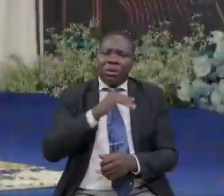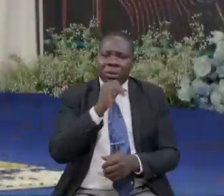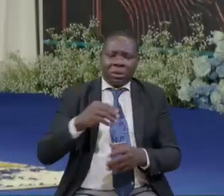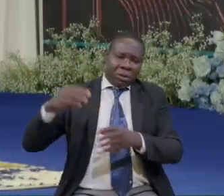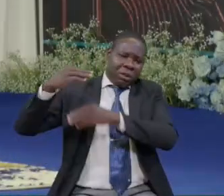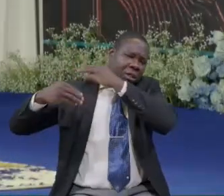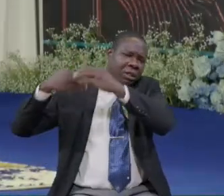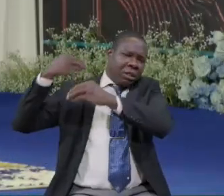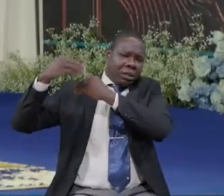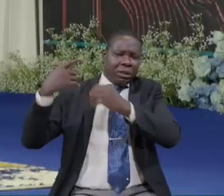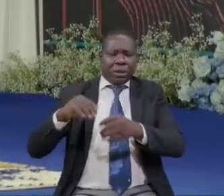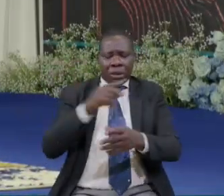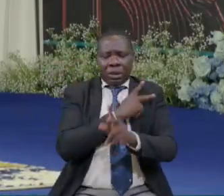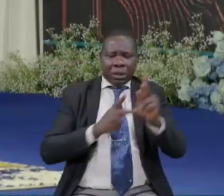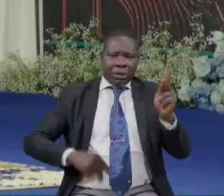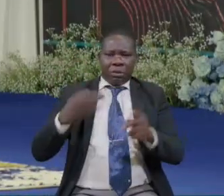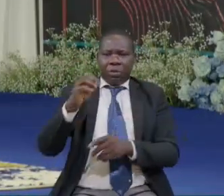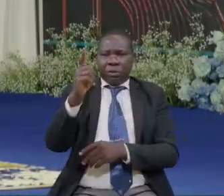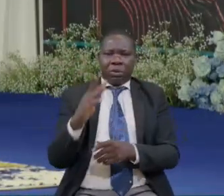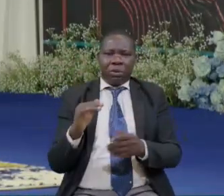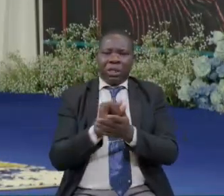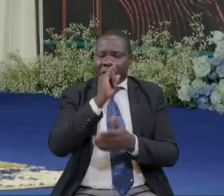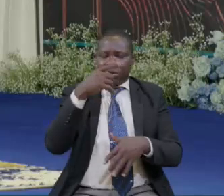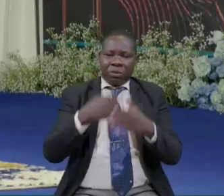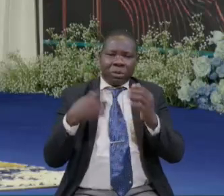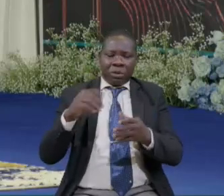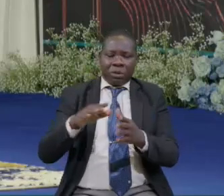of God. That's what the book of God says. Then